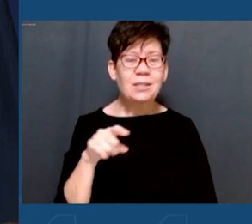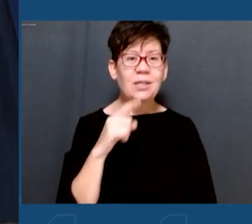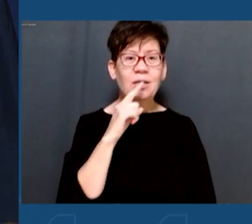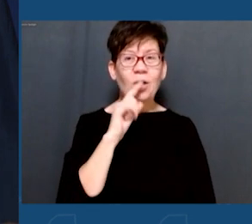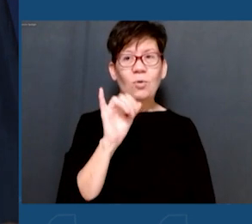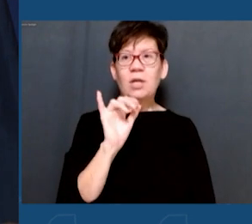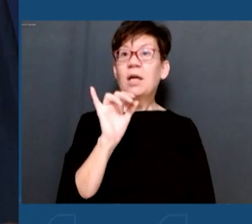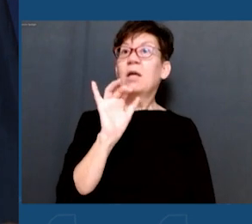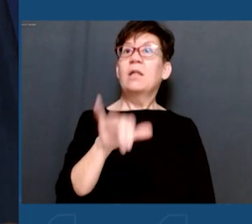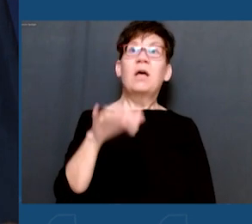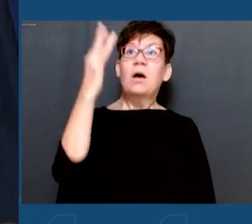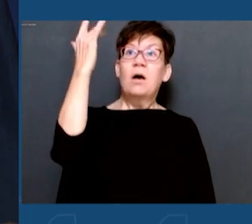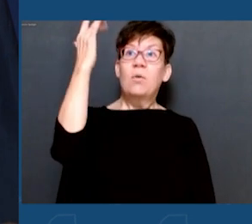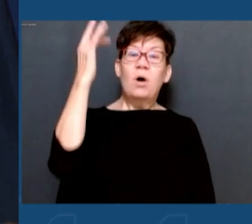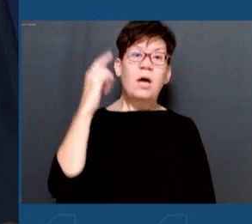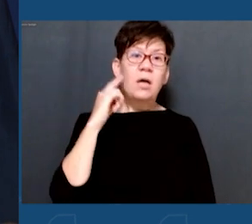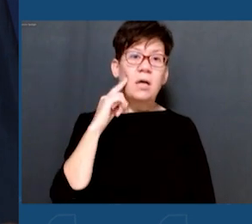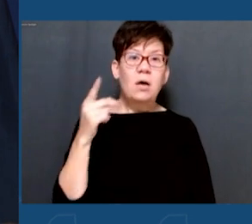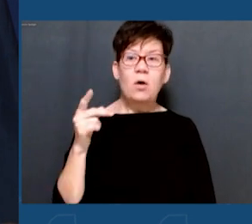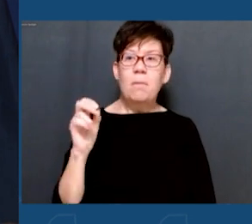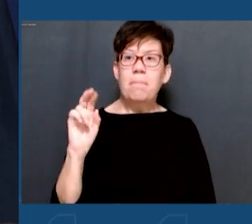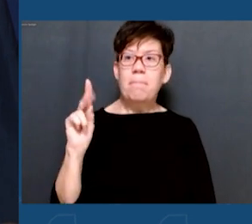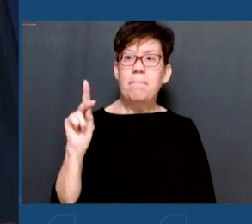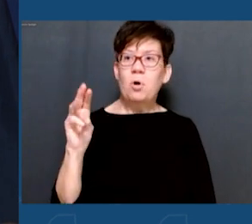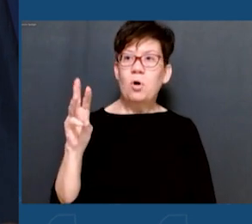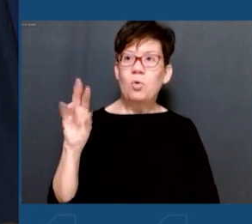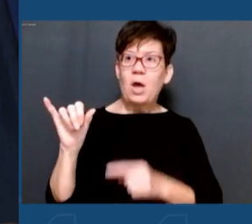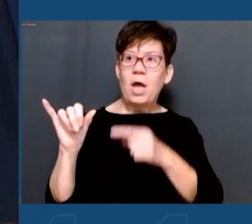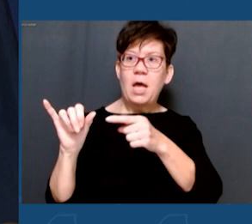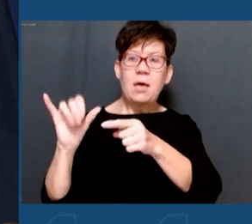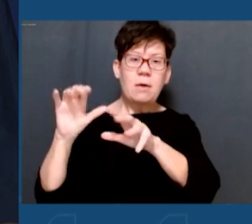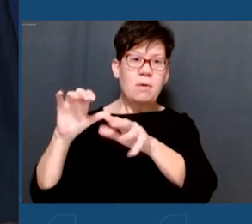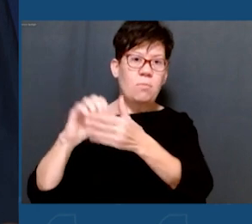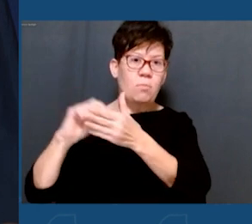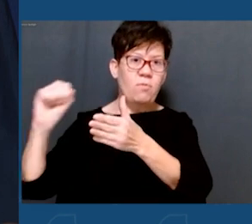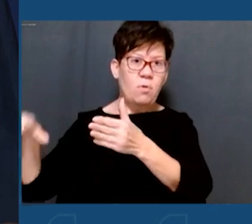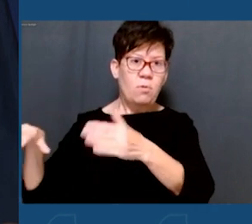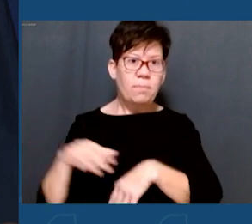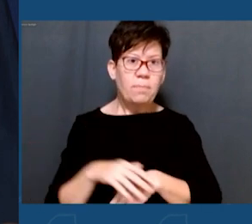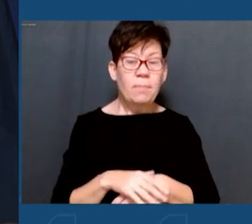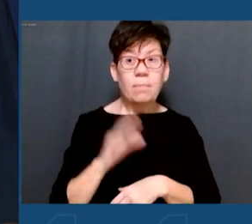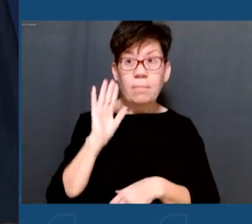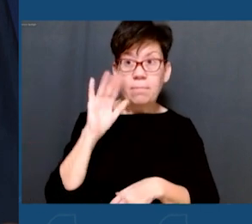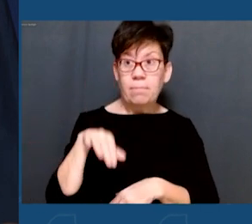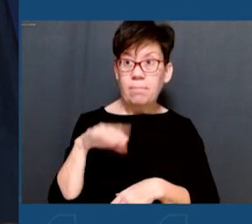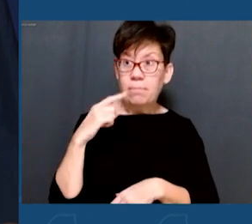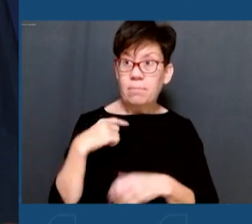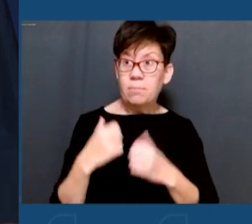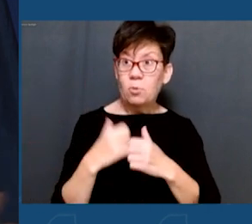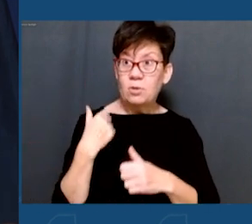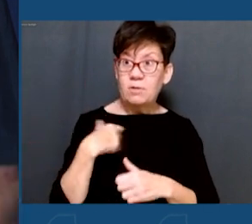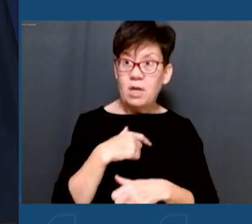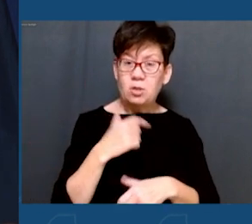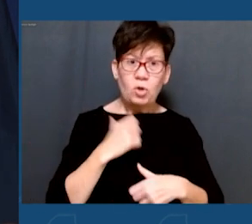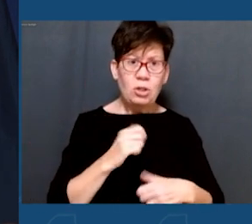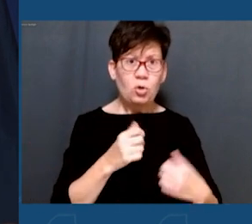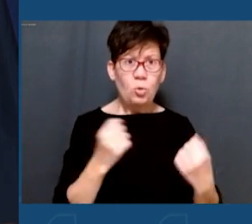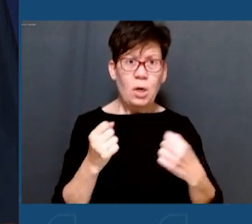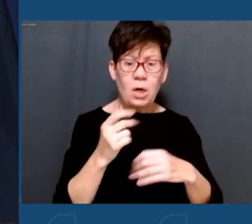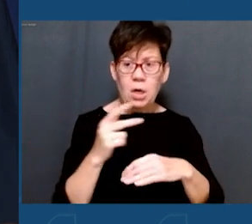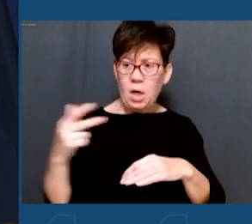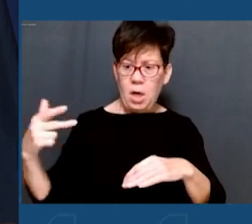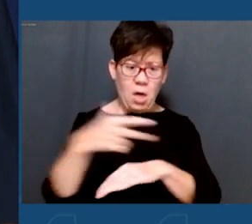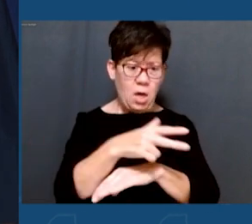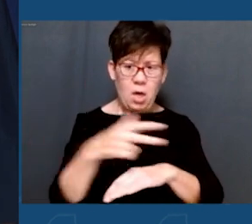Robert Moses Parkway removal. Prior to the removal of that, most of us would have been dodging 55-mile-an-hour traffic to walk from the aquarium to this